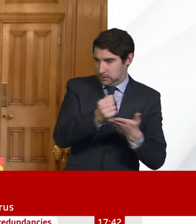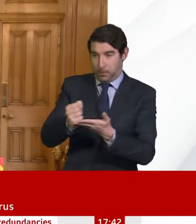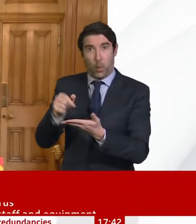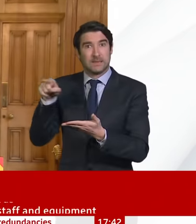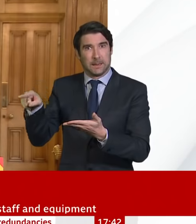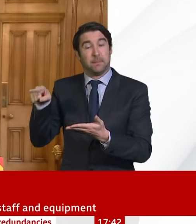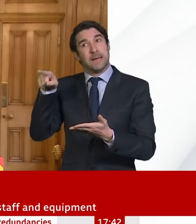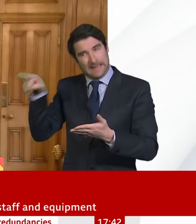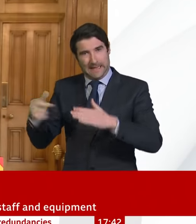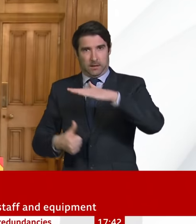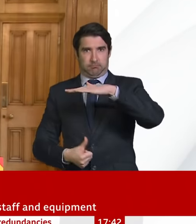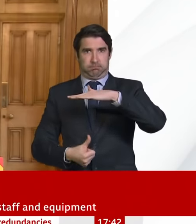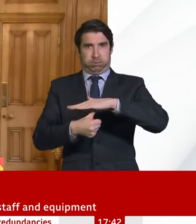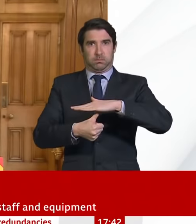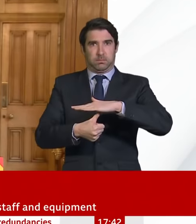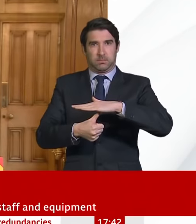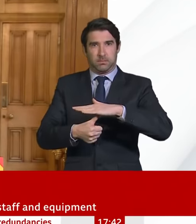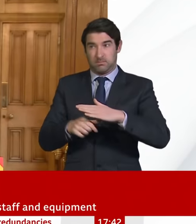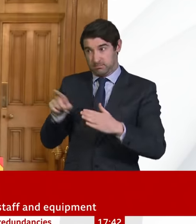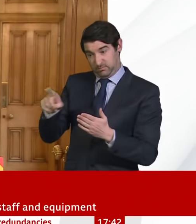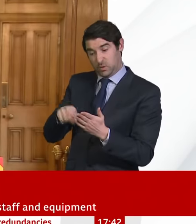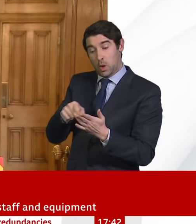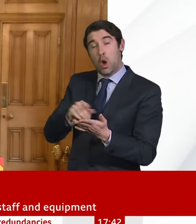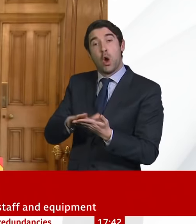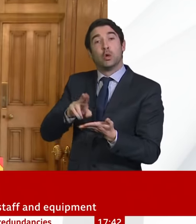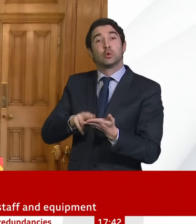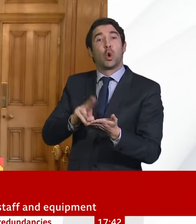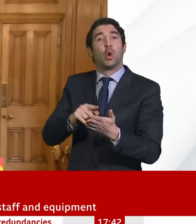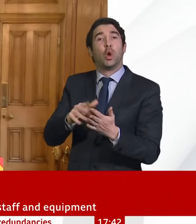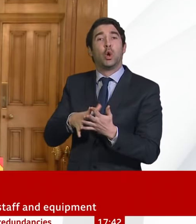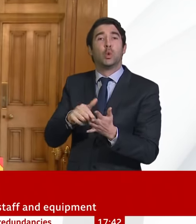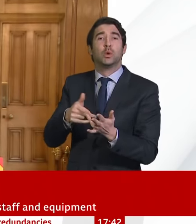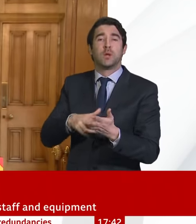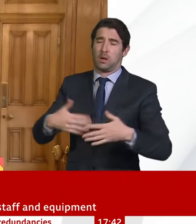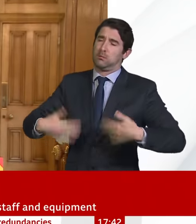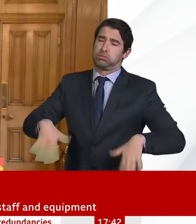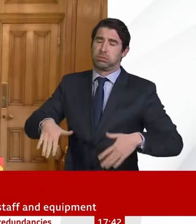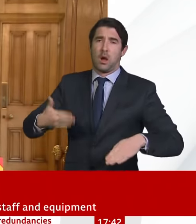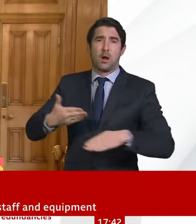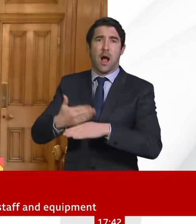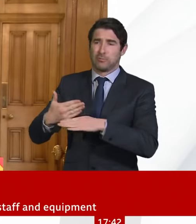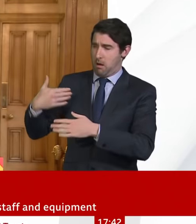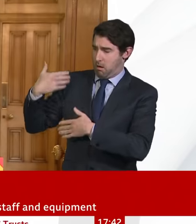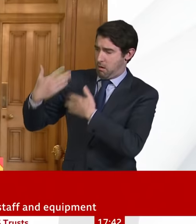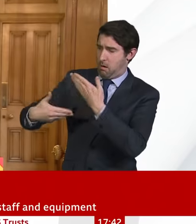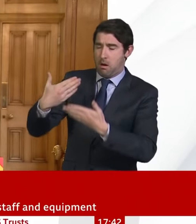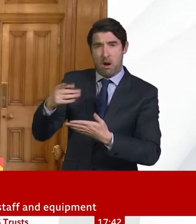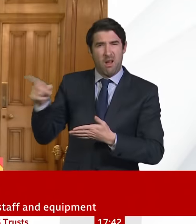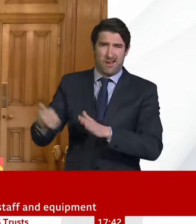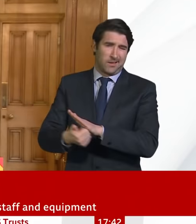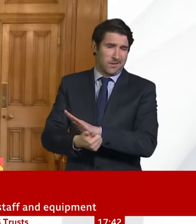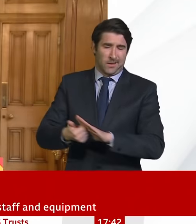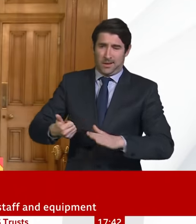a leading voice on public health and epidemiology, and I'm thrilled that we can bring to bear his considerable experience on this